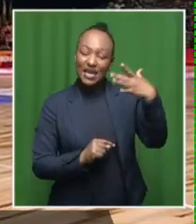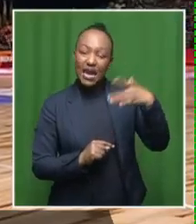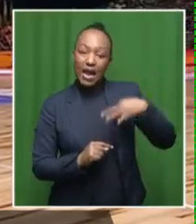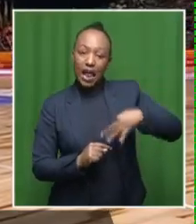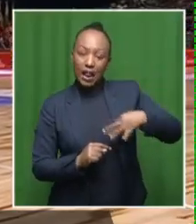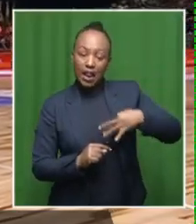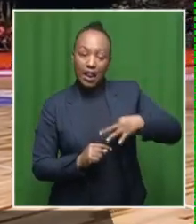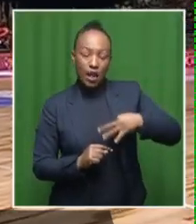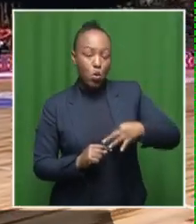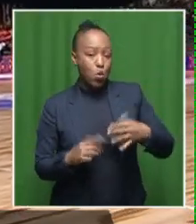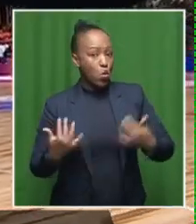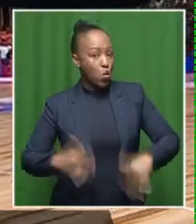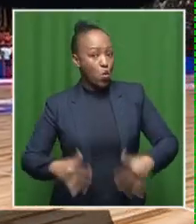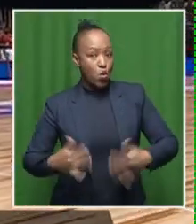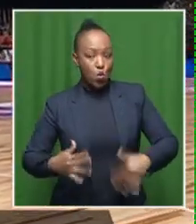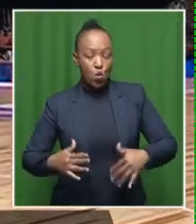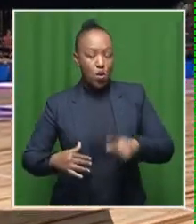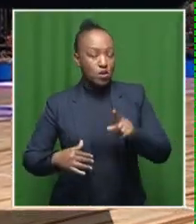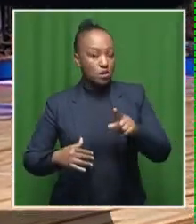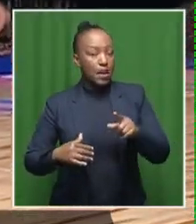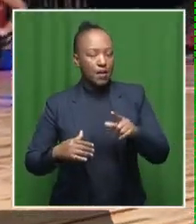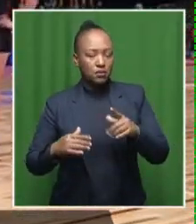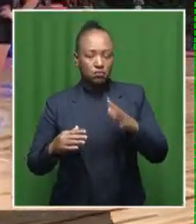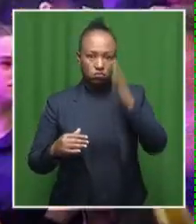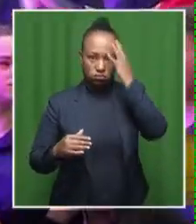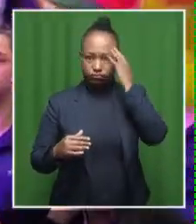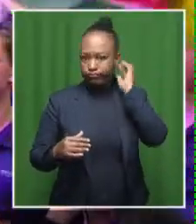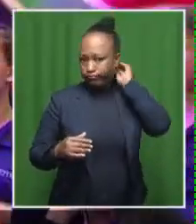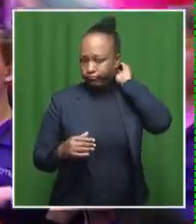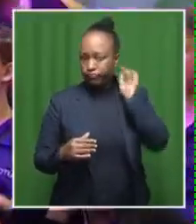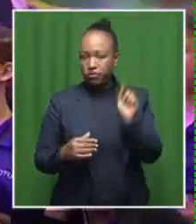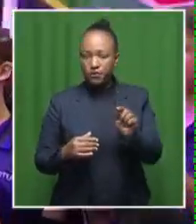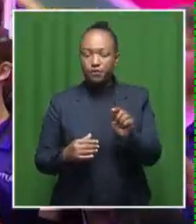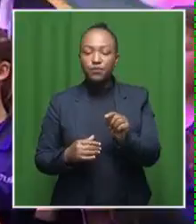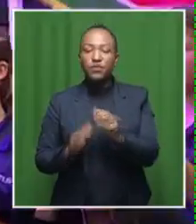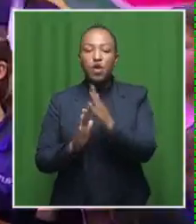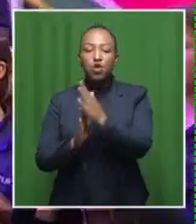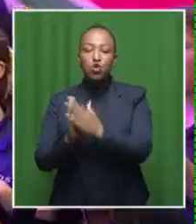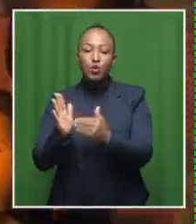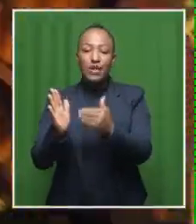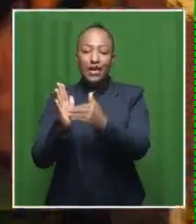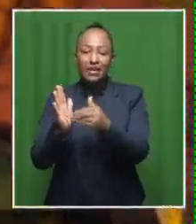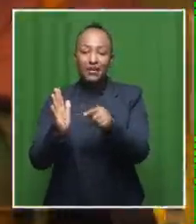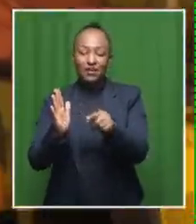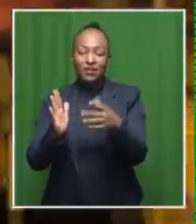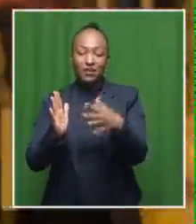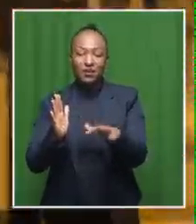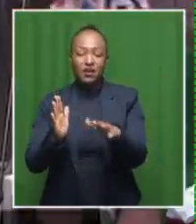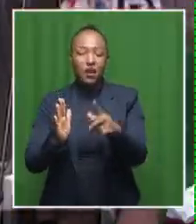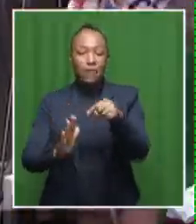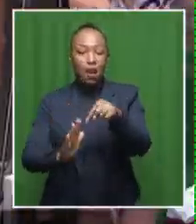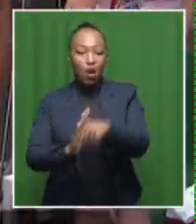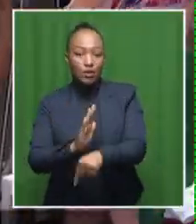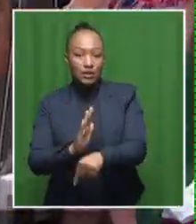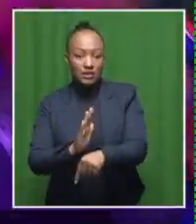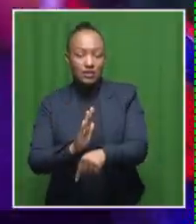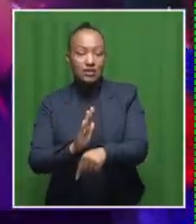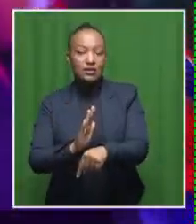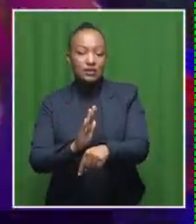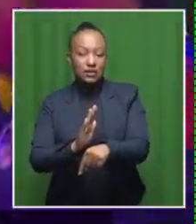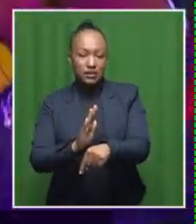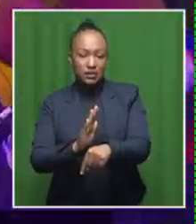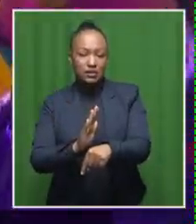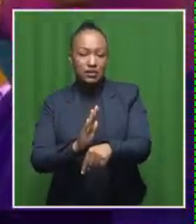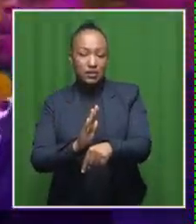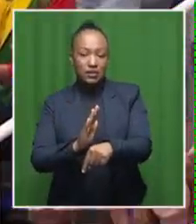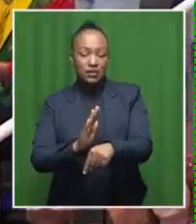that. With that said, New Zealand lost encounter. I don't think New Zealand met